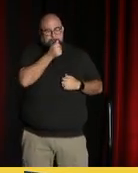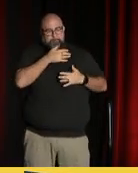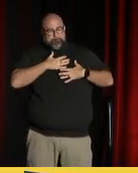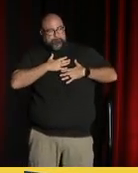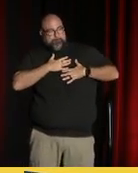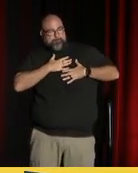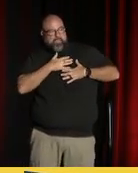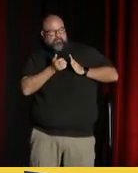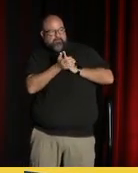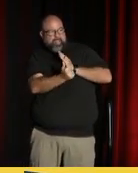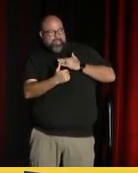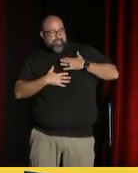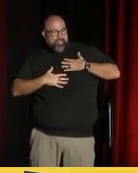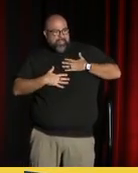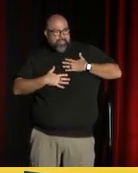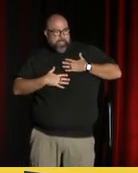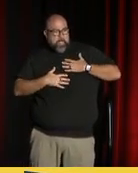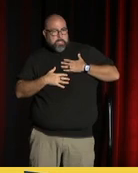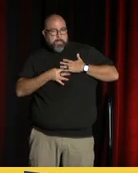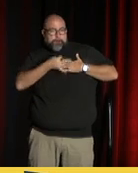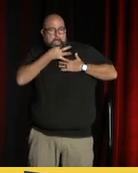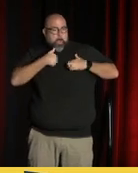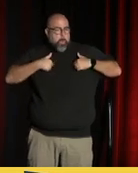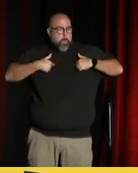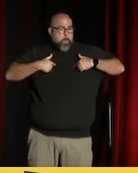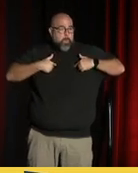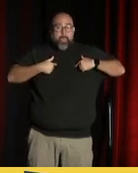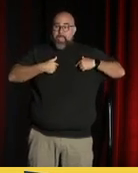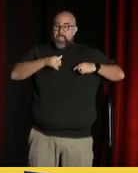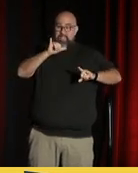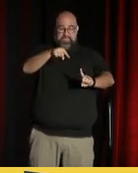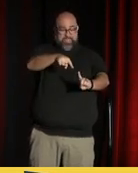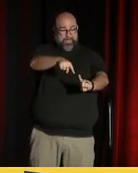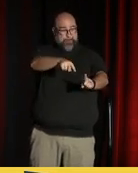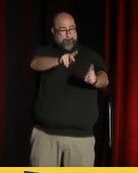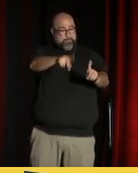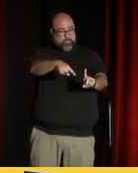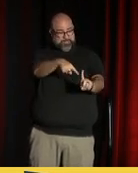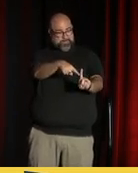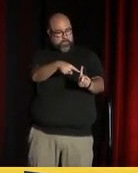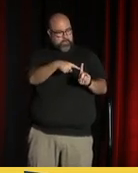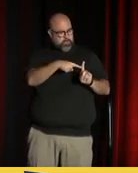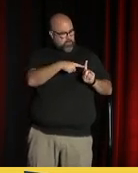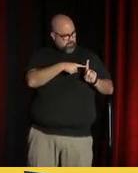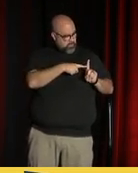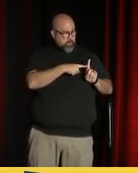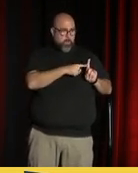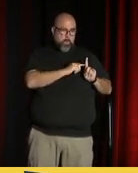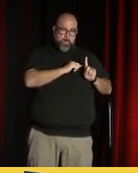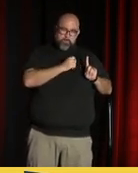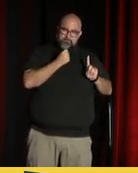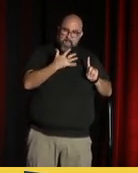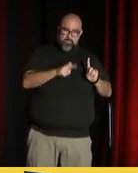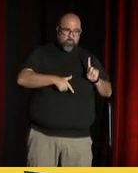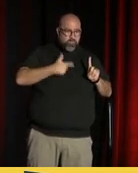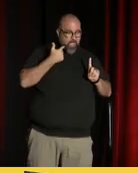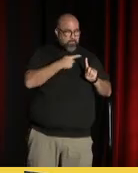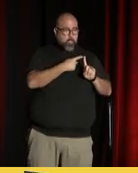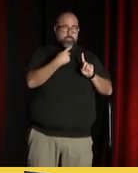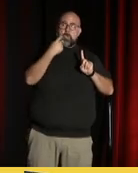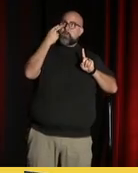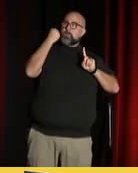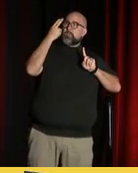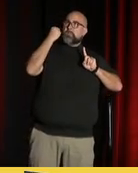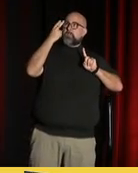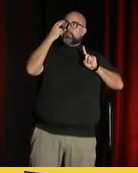They have a skill. They have a mastery. And for that person who has spent a lot of their life being told what